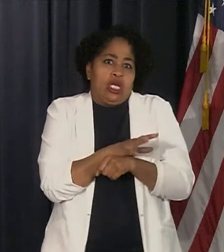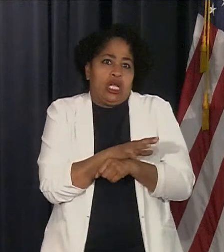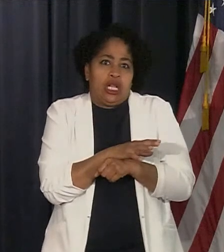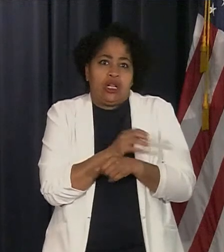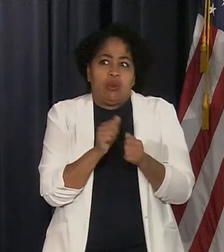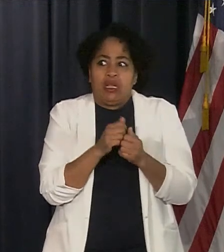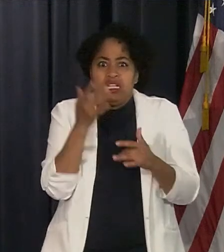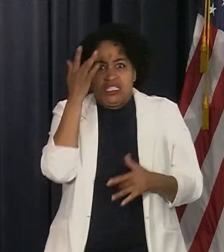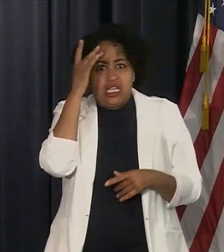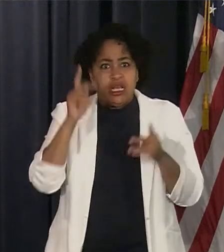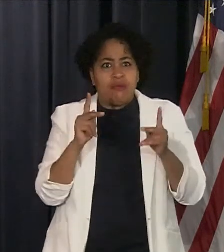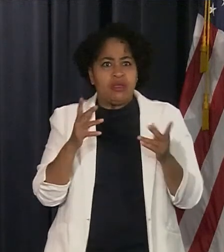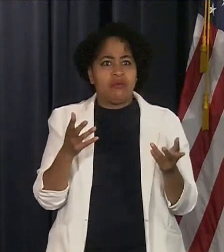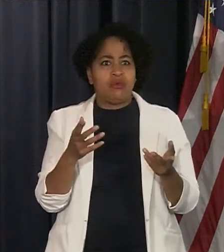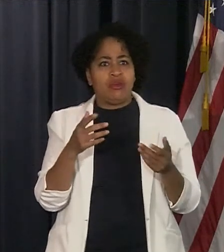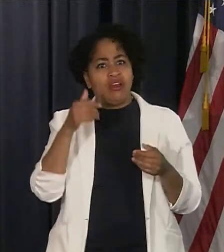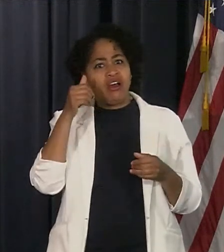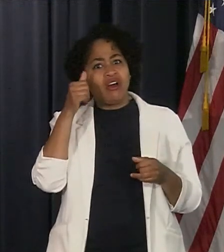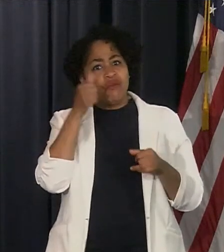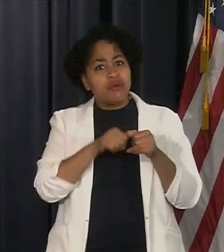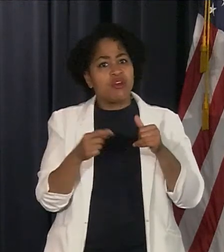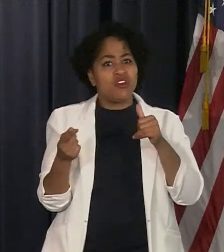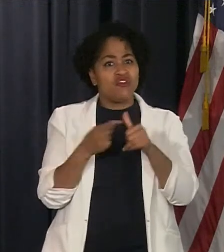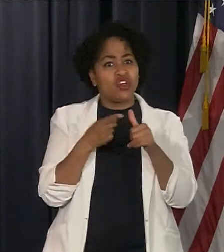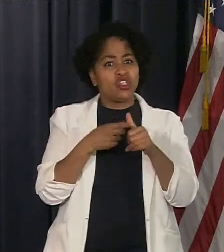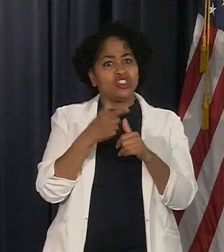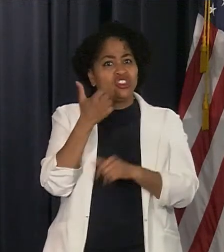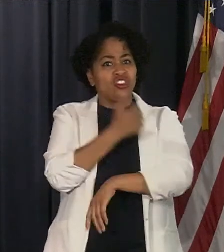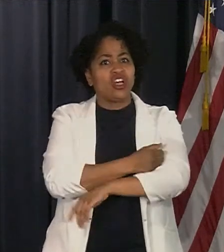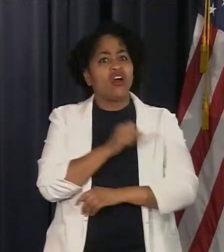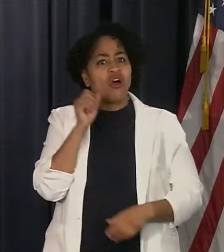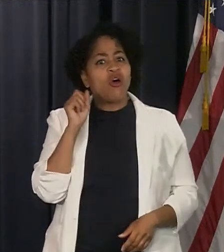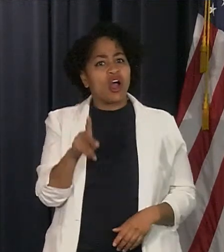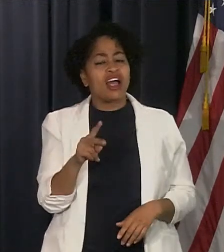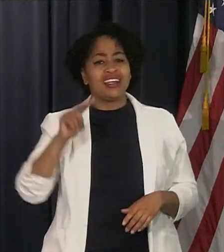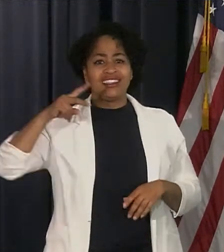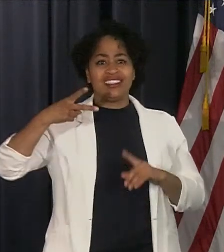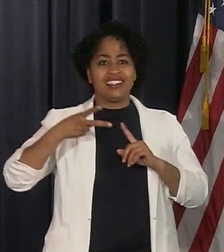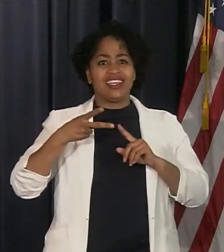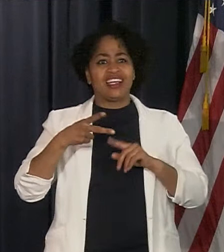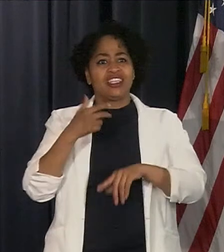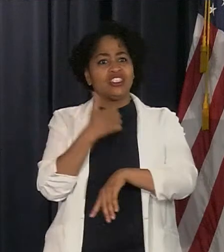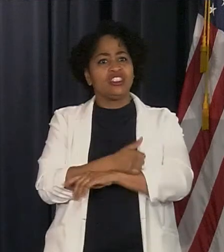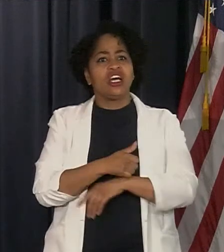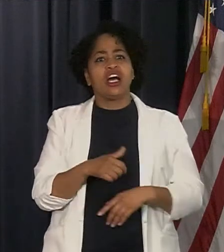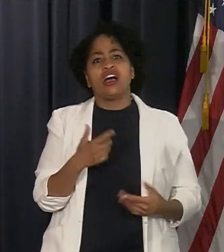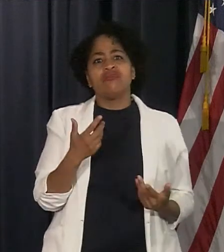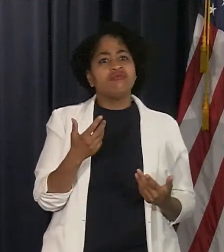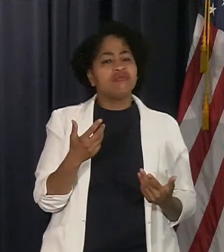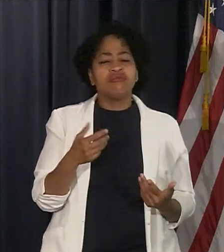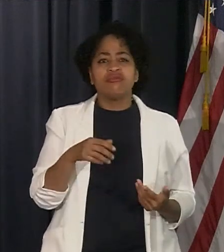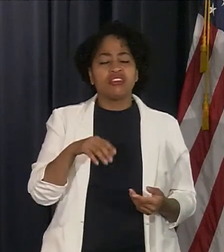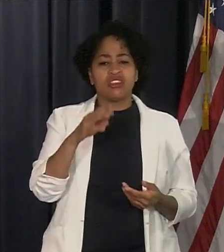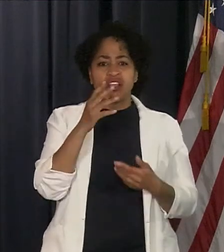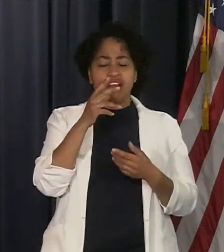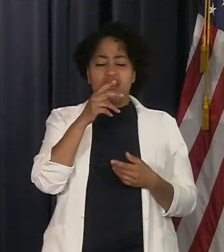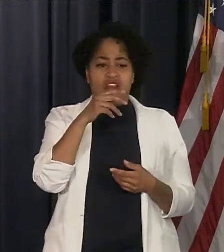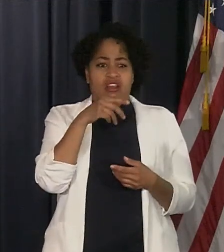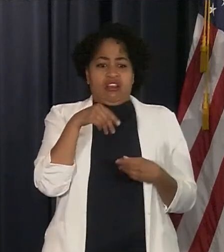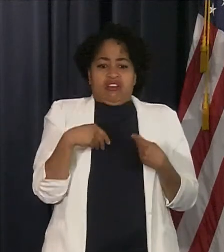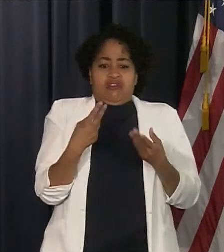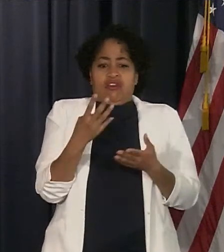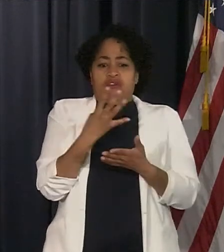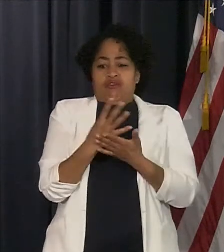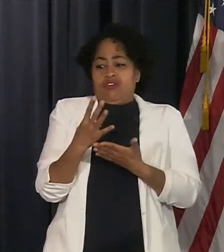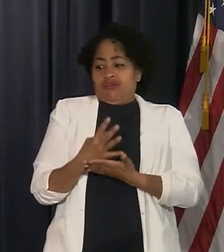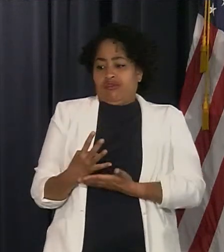remember, the first shot is okay. The second shot, Pfizer 3 weeks later or Moderna 4 weeks later, provides you